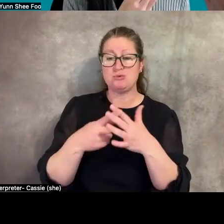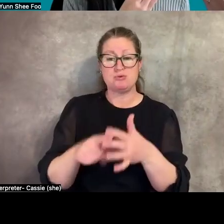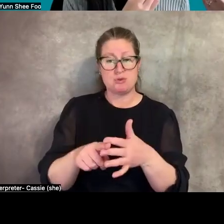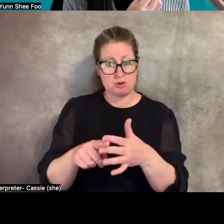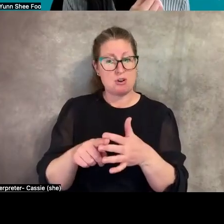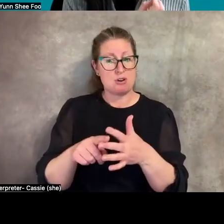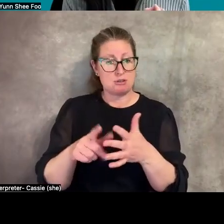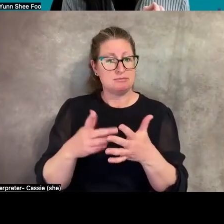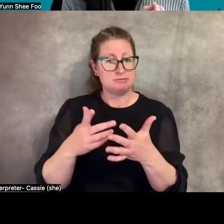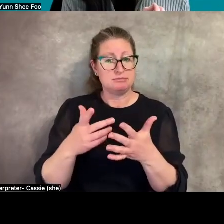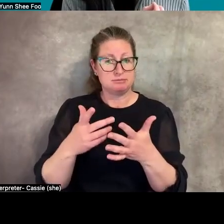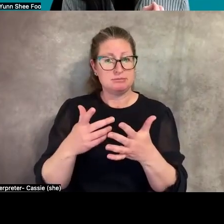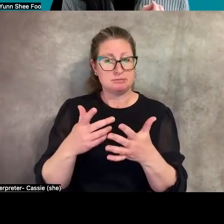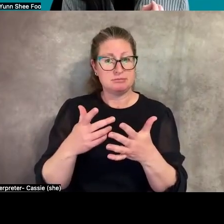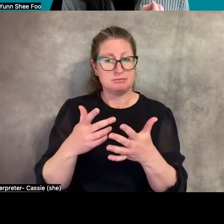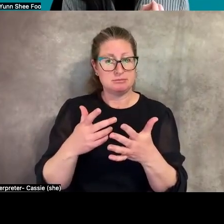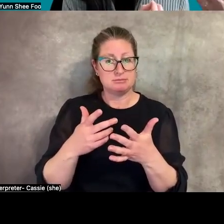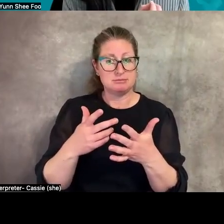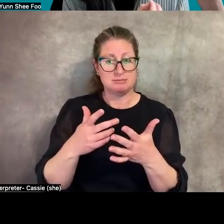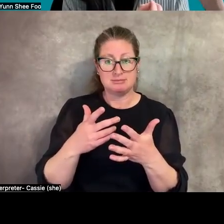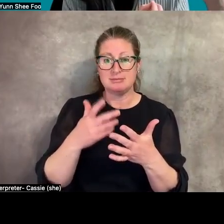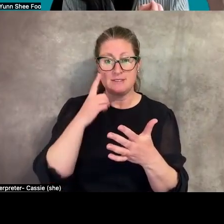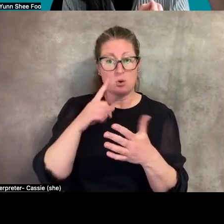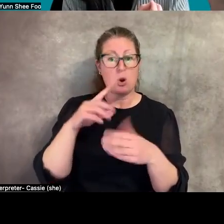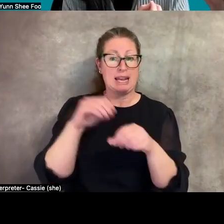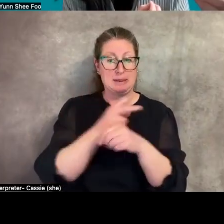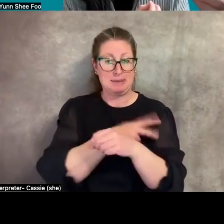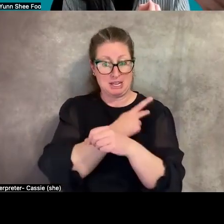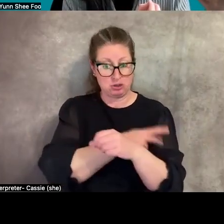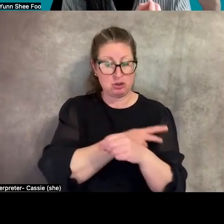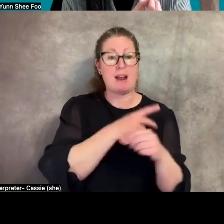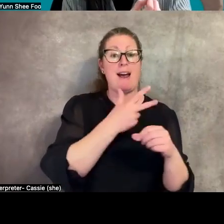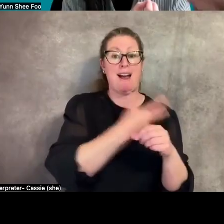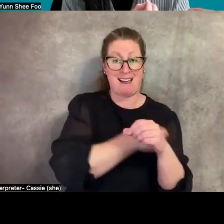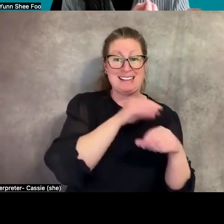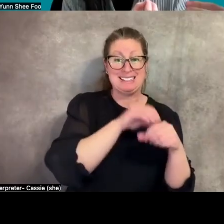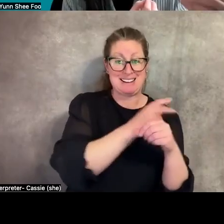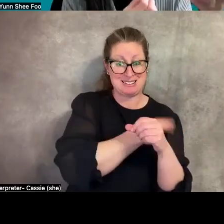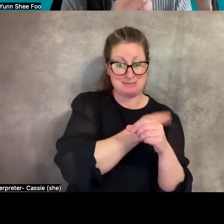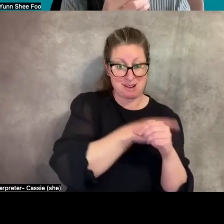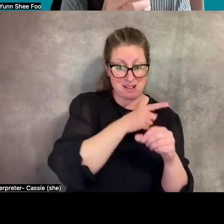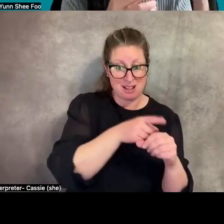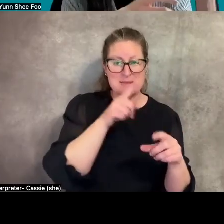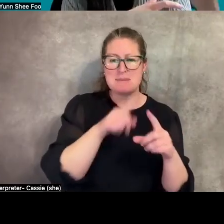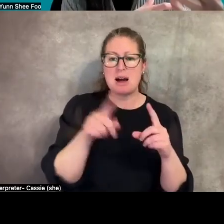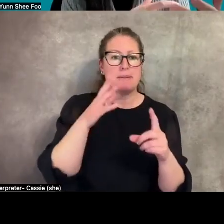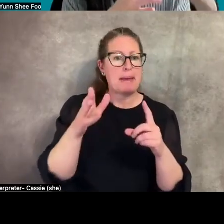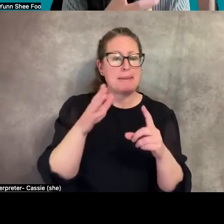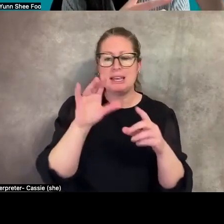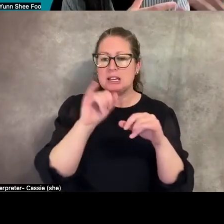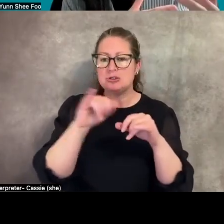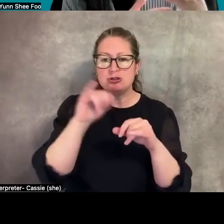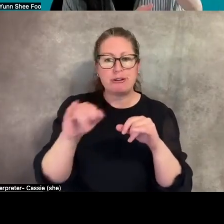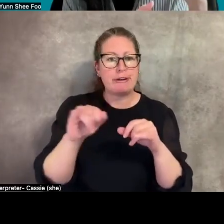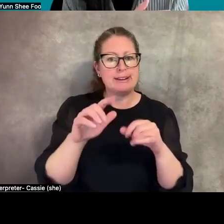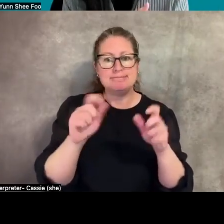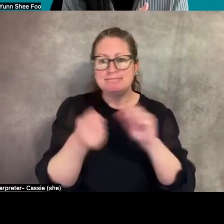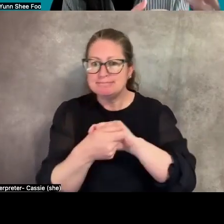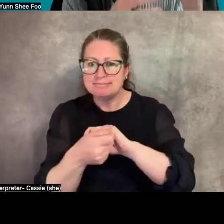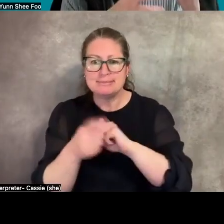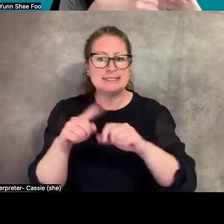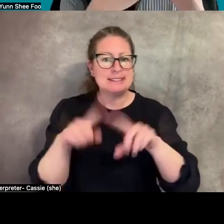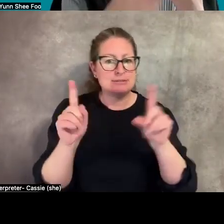long-acting on the inpatient basis, but because their insurance change or perhaps their insurance were